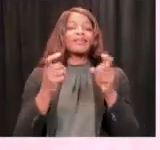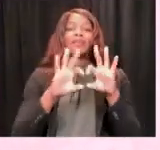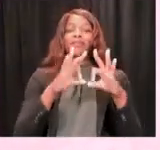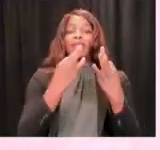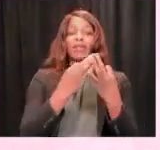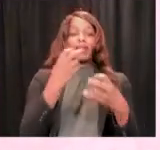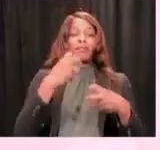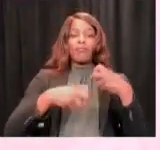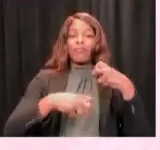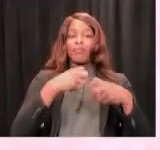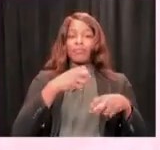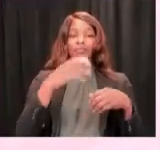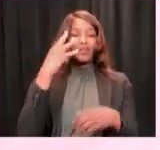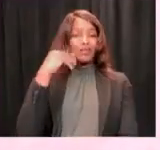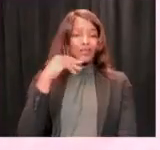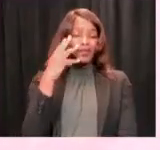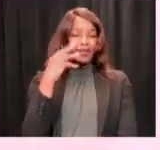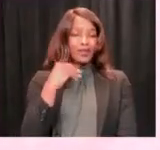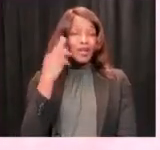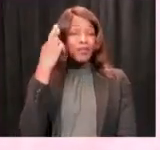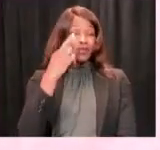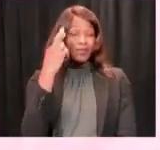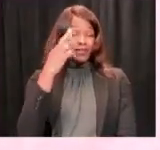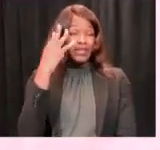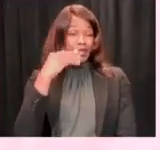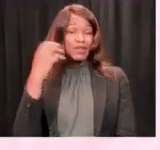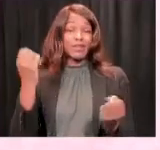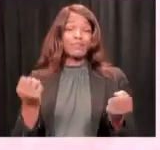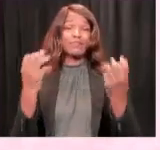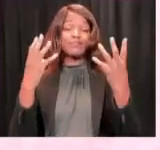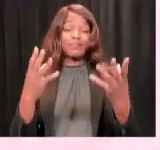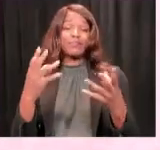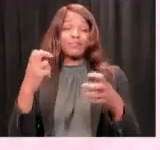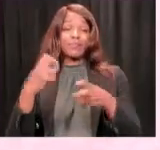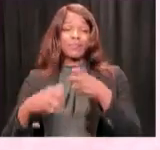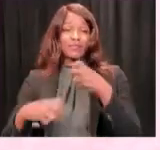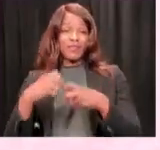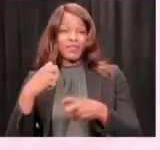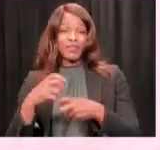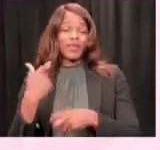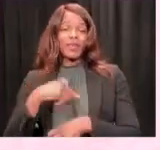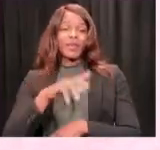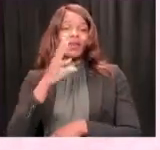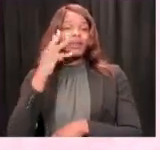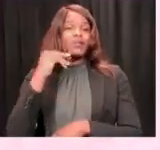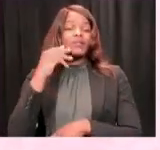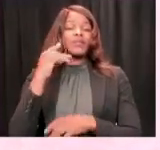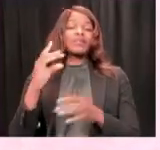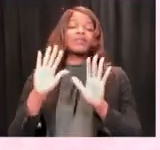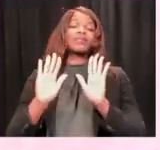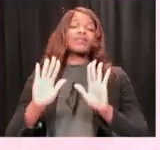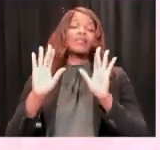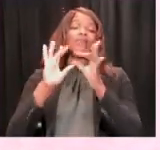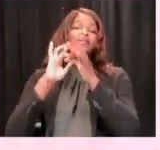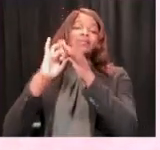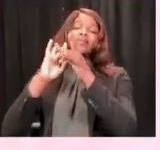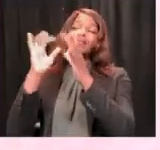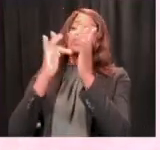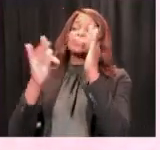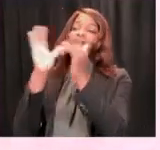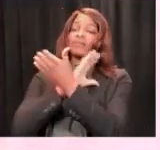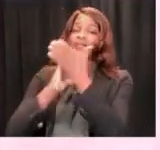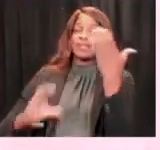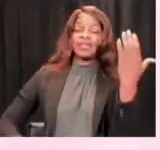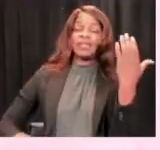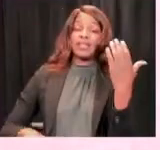got. Part of the reason we have so many issues is that we're not in a thriving relationship with Jesus Christ. So for somebody today,